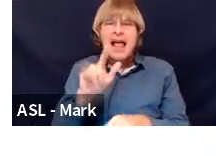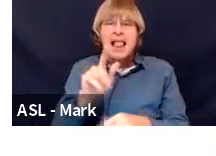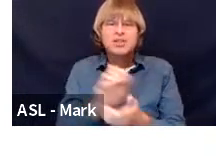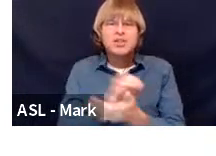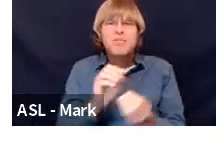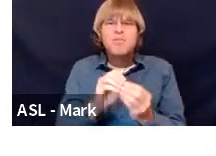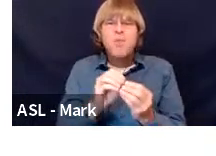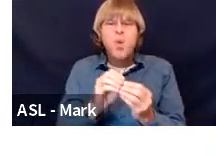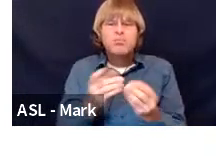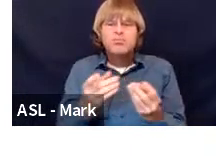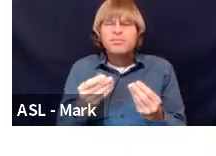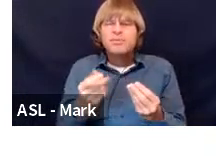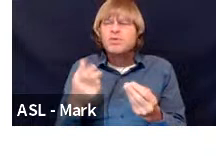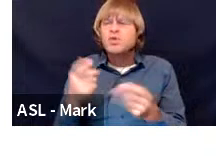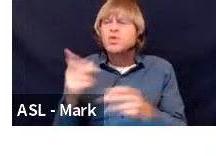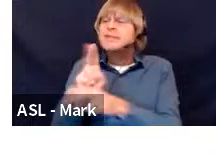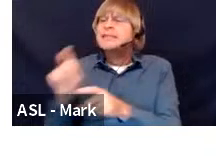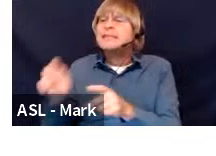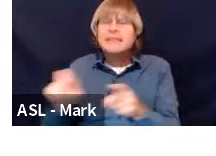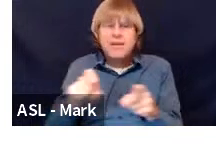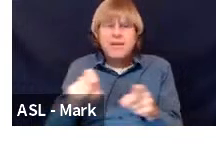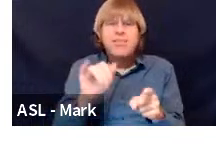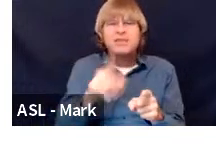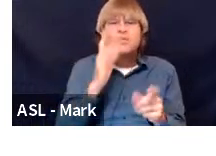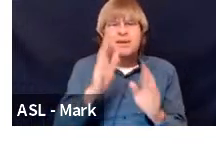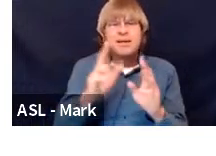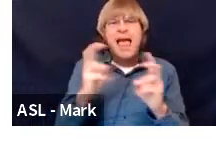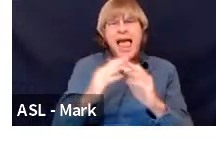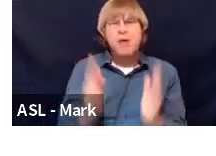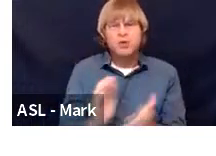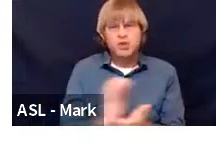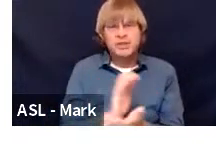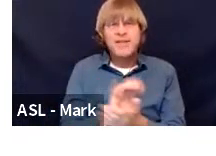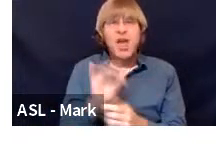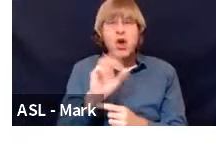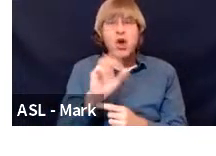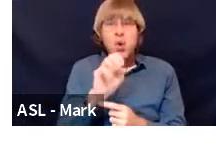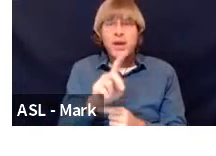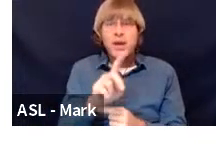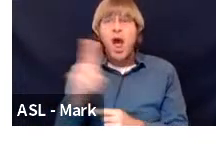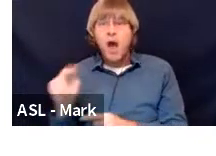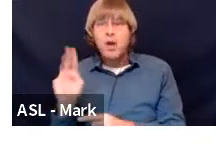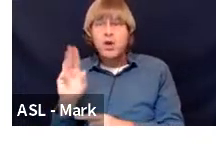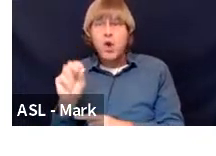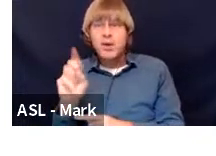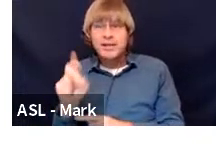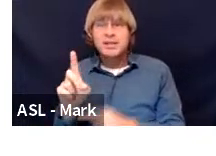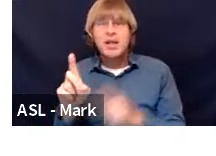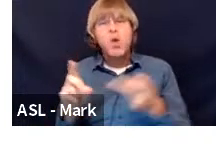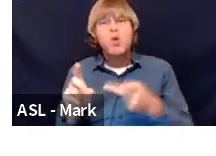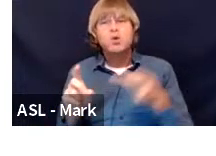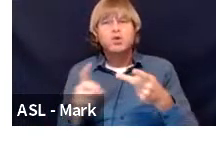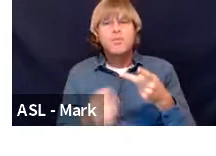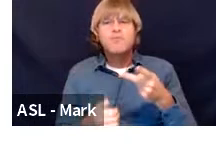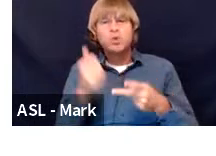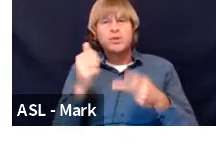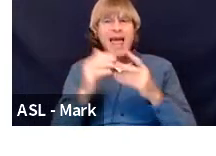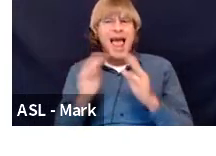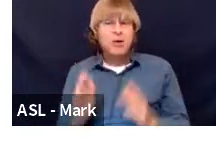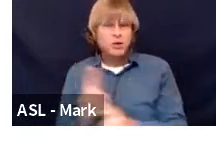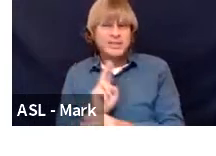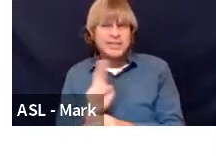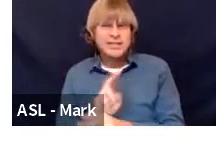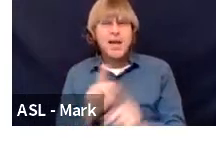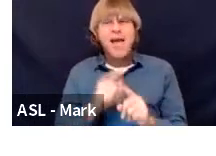more commodity driven sheets. These will also be house sheets. So coated and uncoated opaques tend to be the two house sheets, but there are